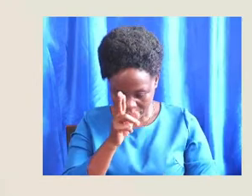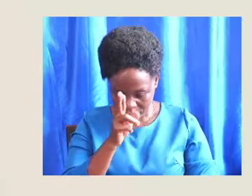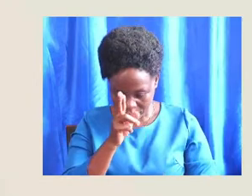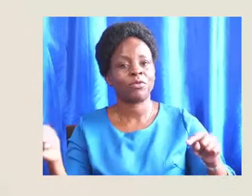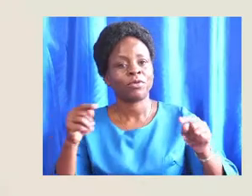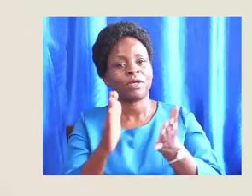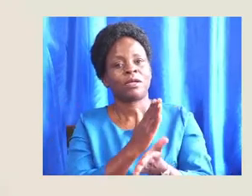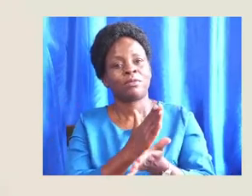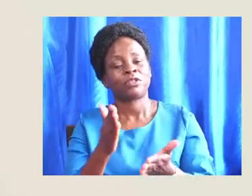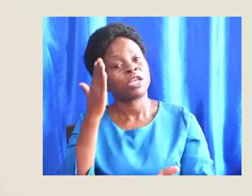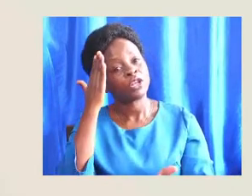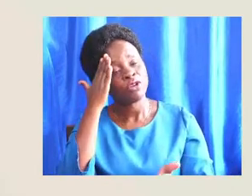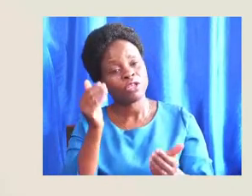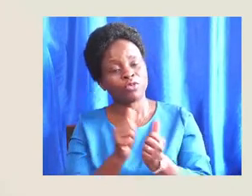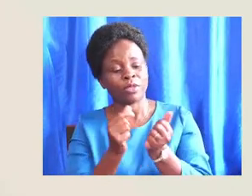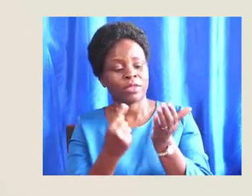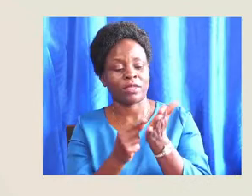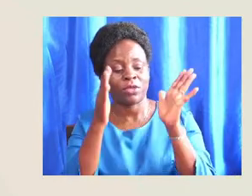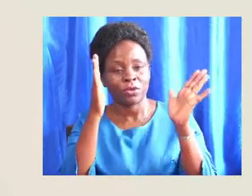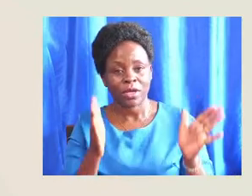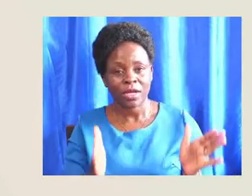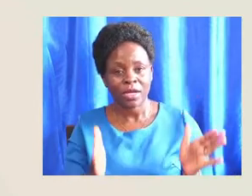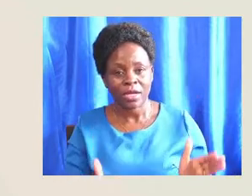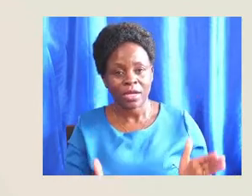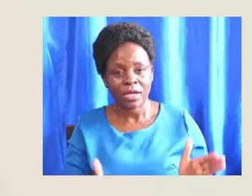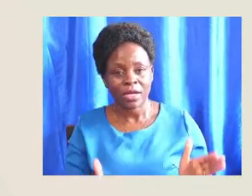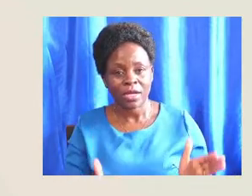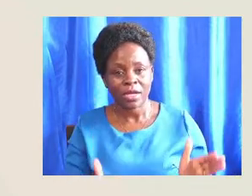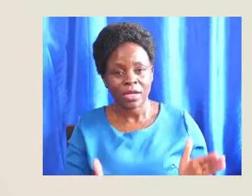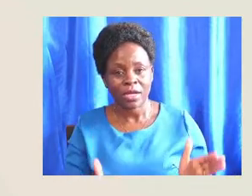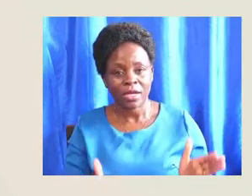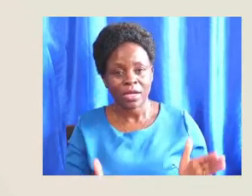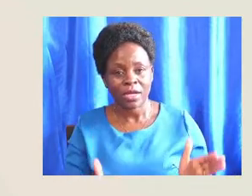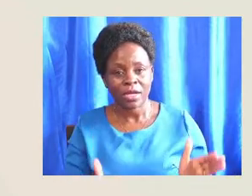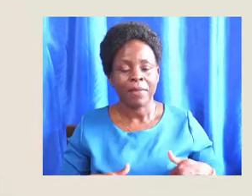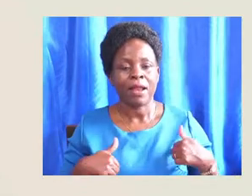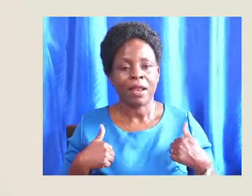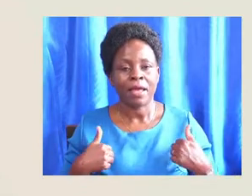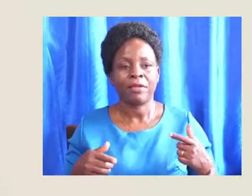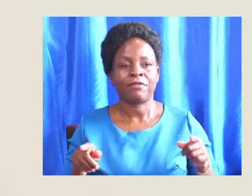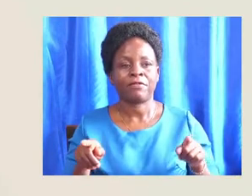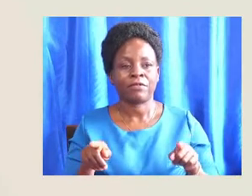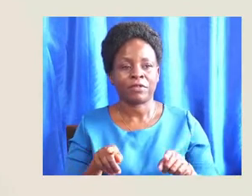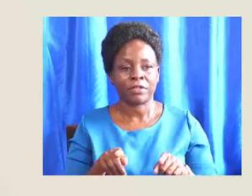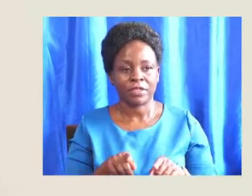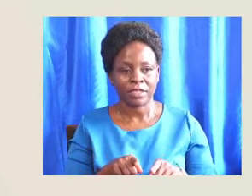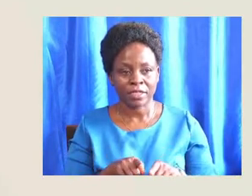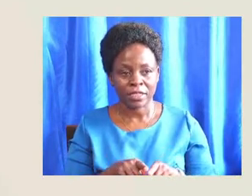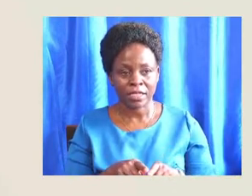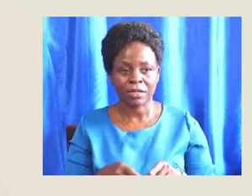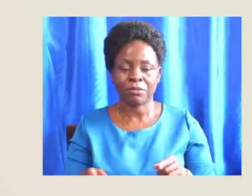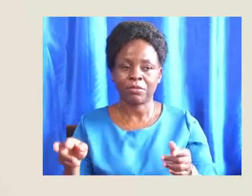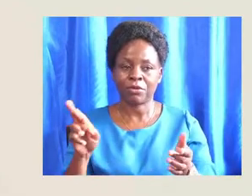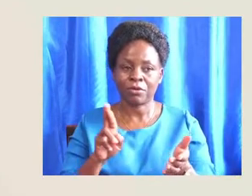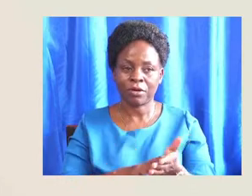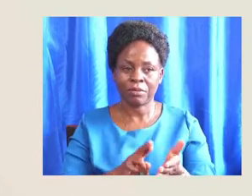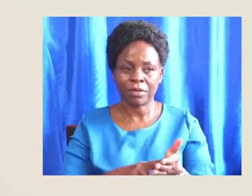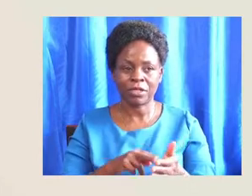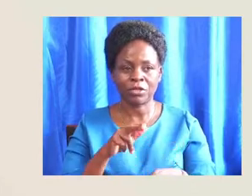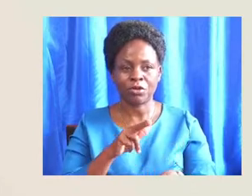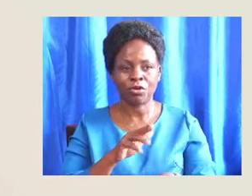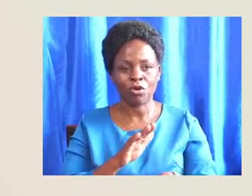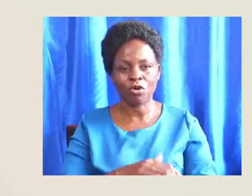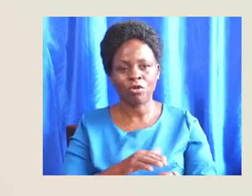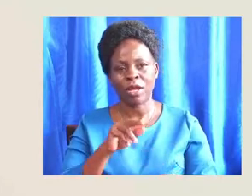share knowledge with Ugandans. We're going to air this live, but also we're going to have a repeat of this on NBS